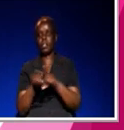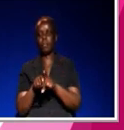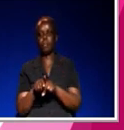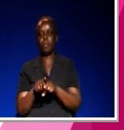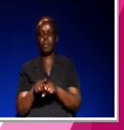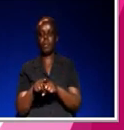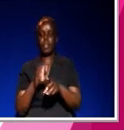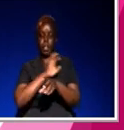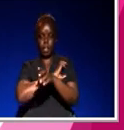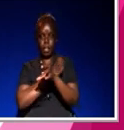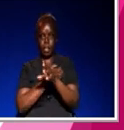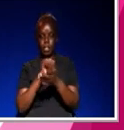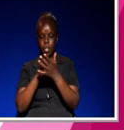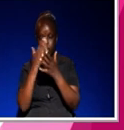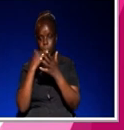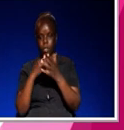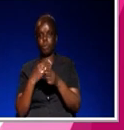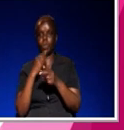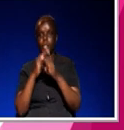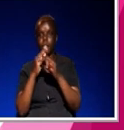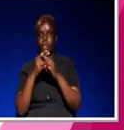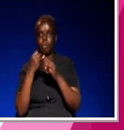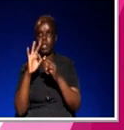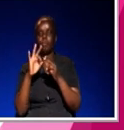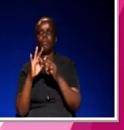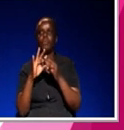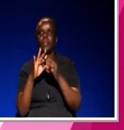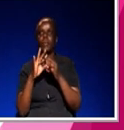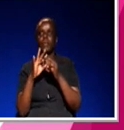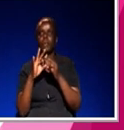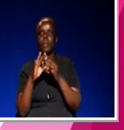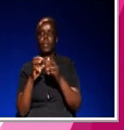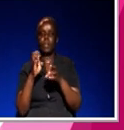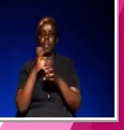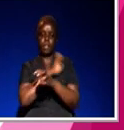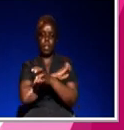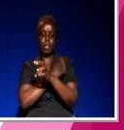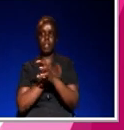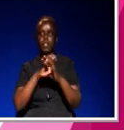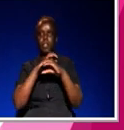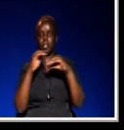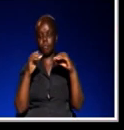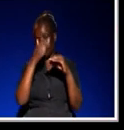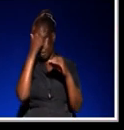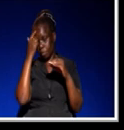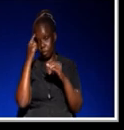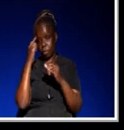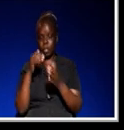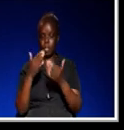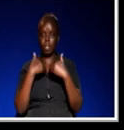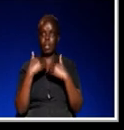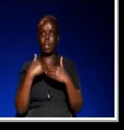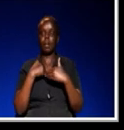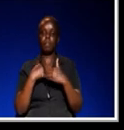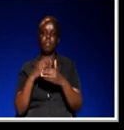energy. And that is why we call those regions that are occupied by electrons as energy level, because they contain